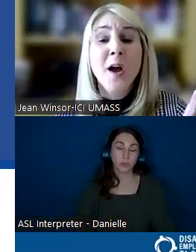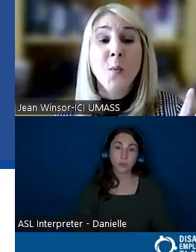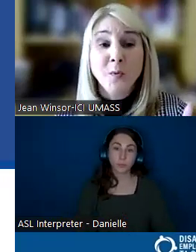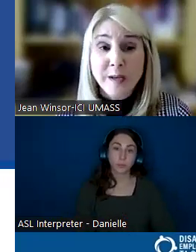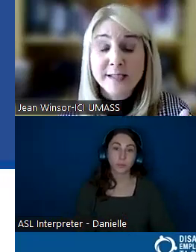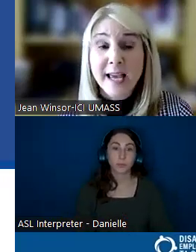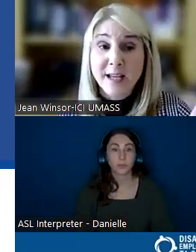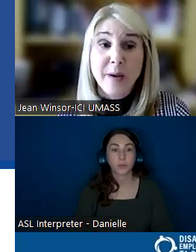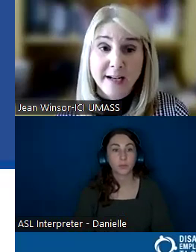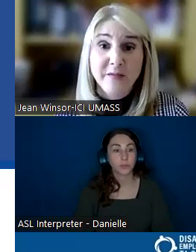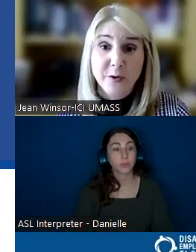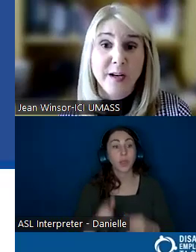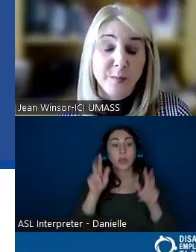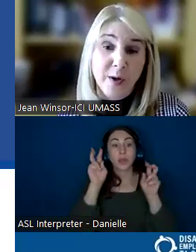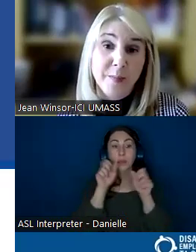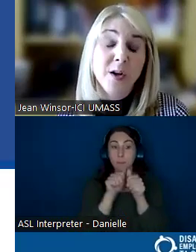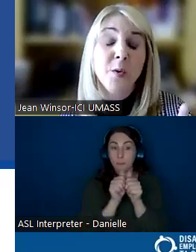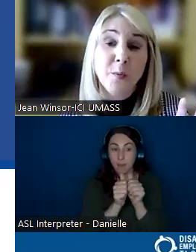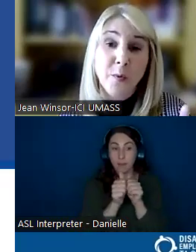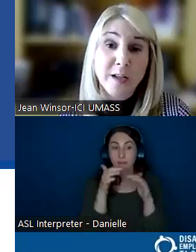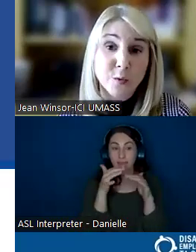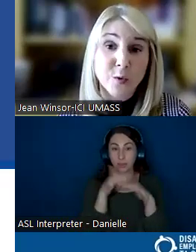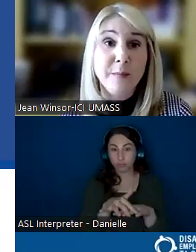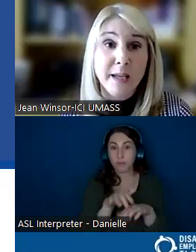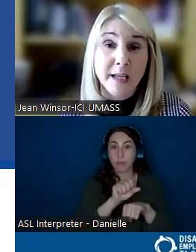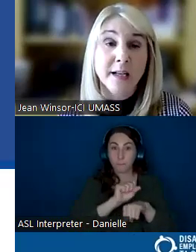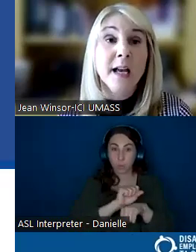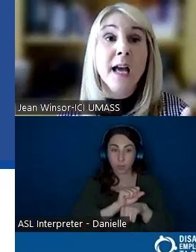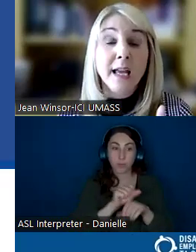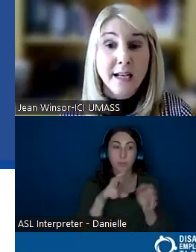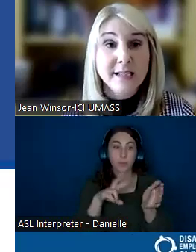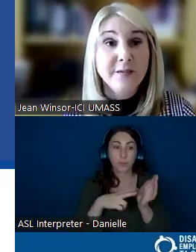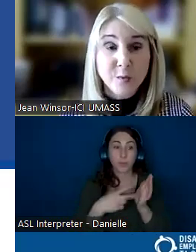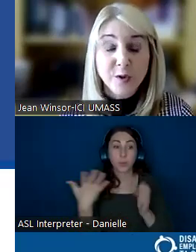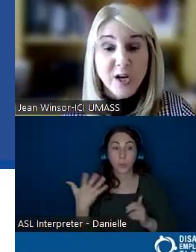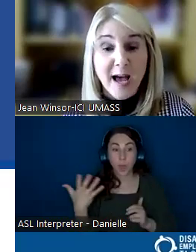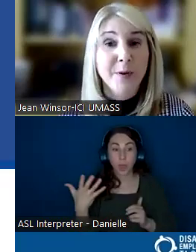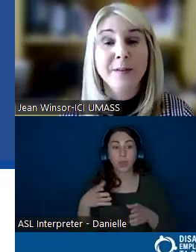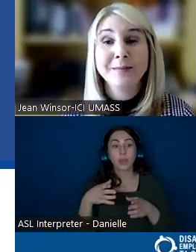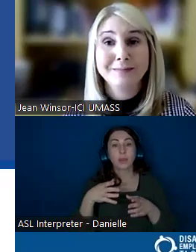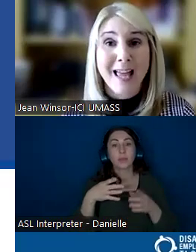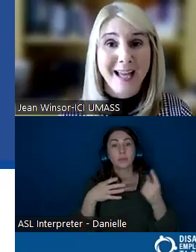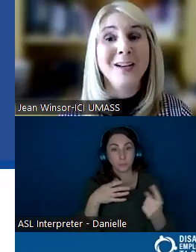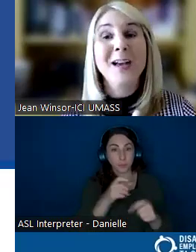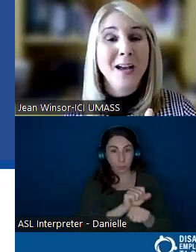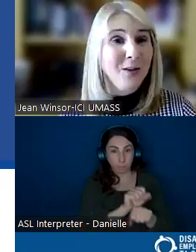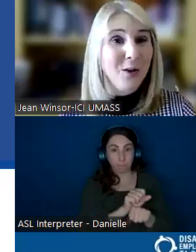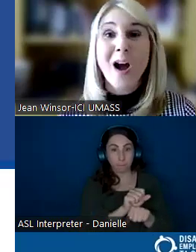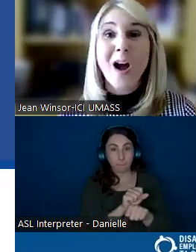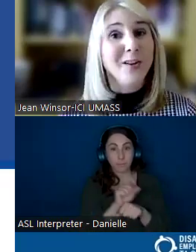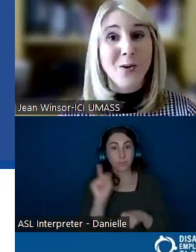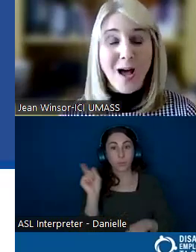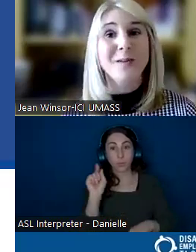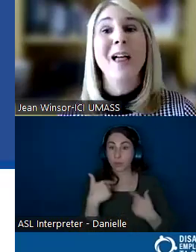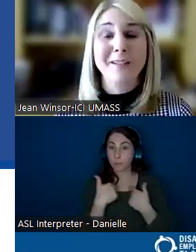So when we say competitive integrated employment, we truly mean an individual job that you